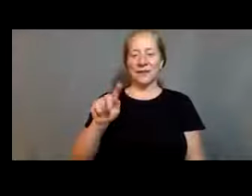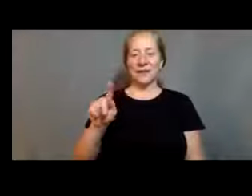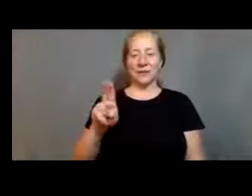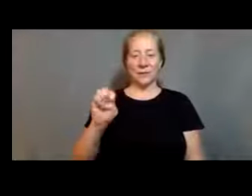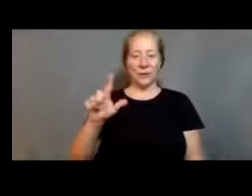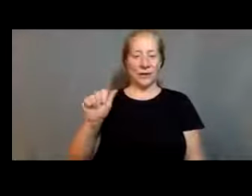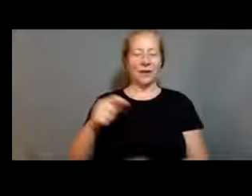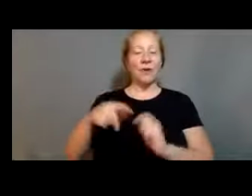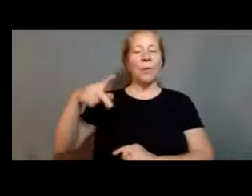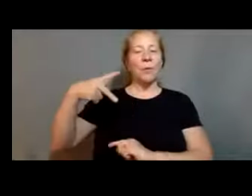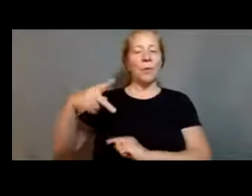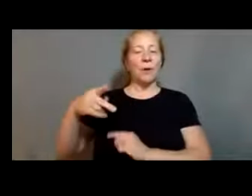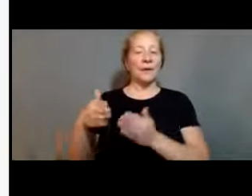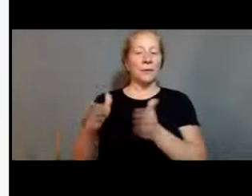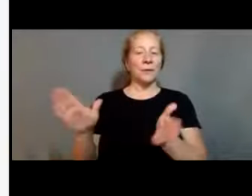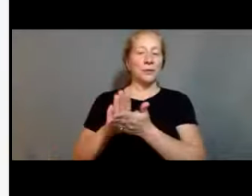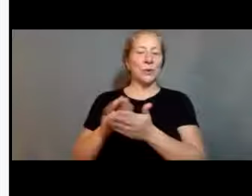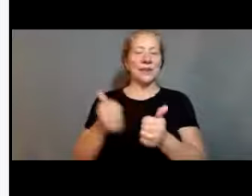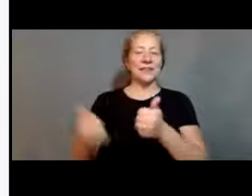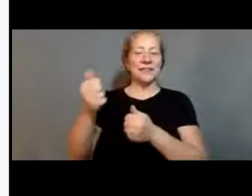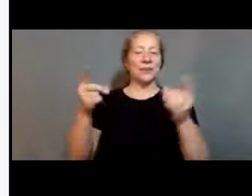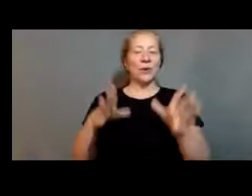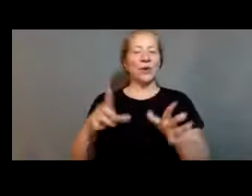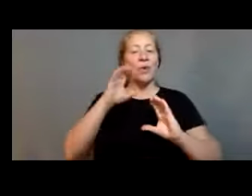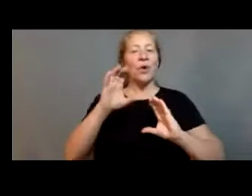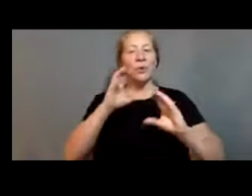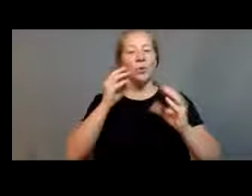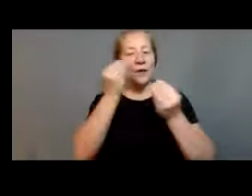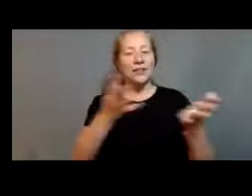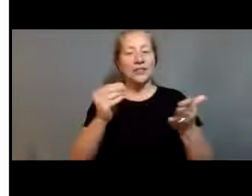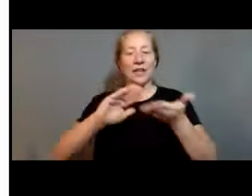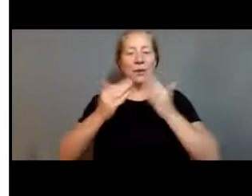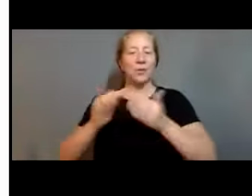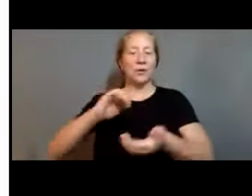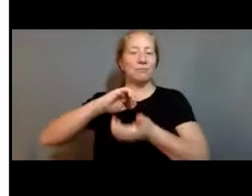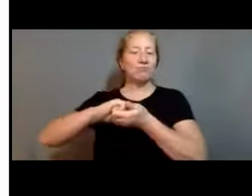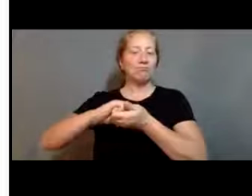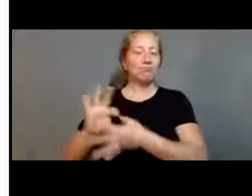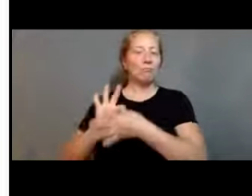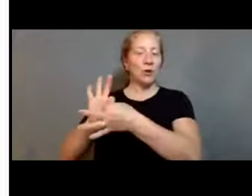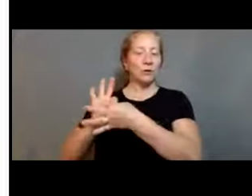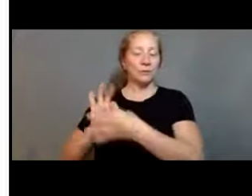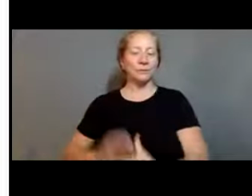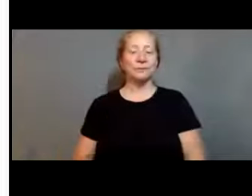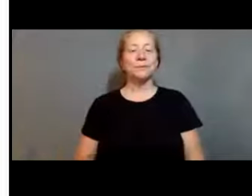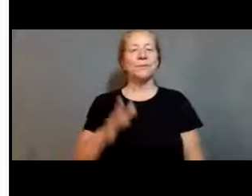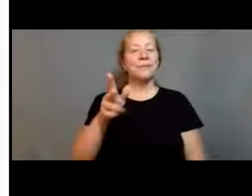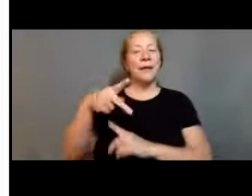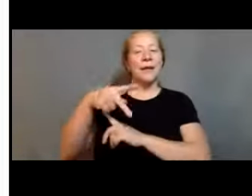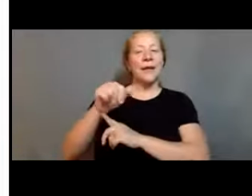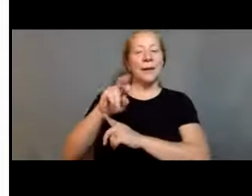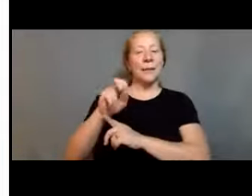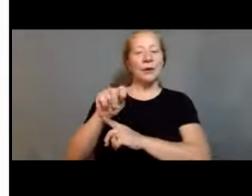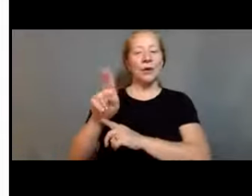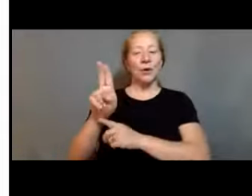Portland Public Schools Executive Director for Communications and Community Partnerships. Parent University is a